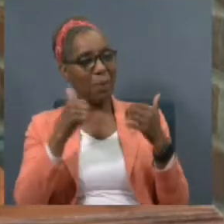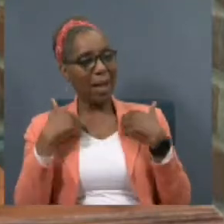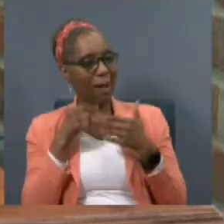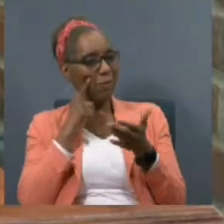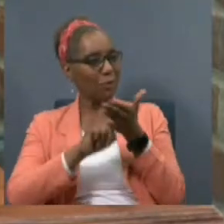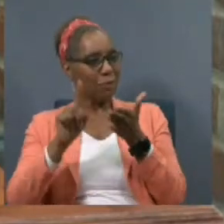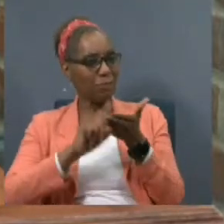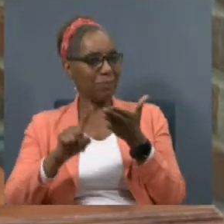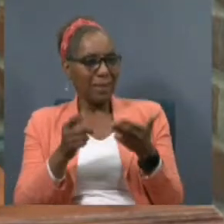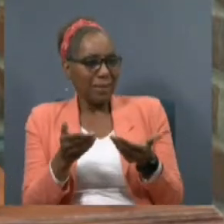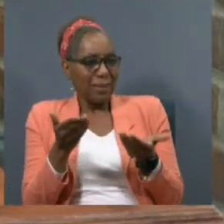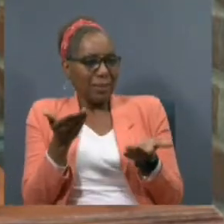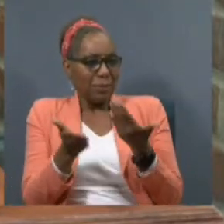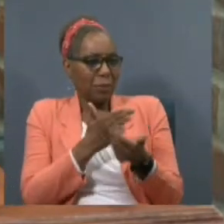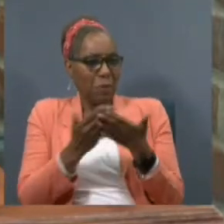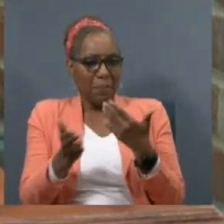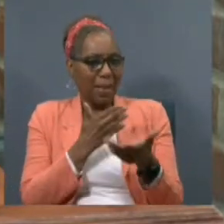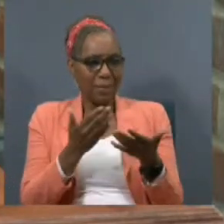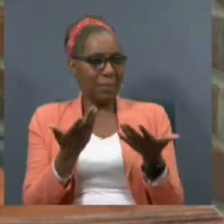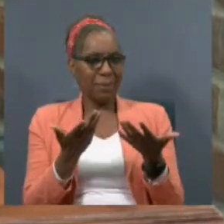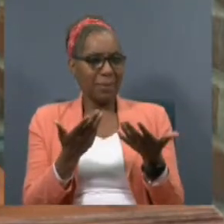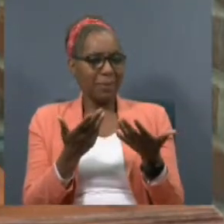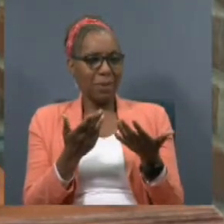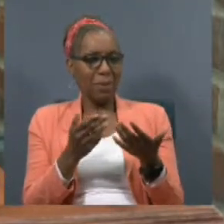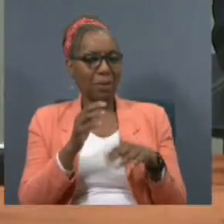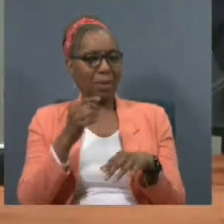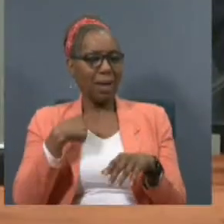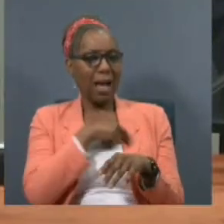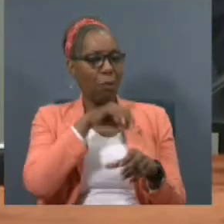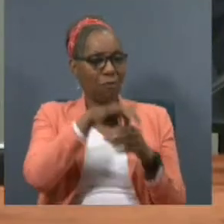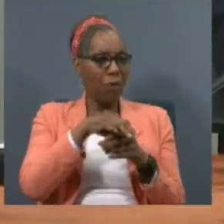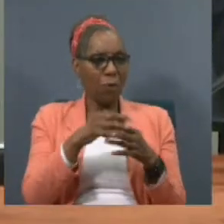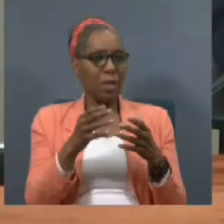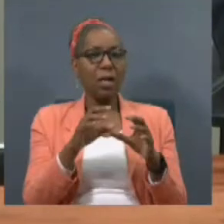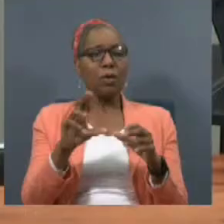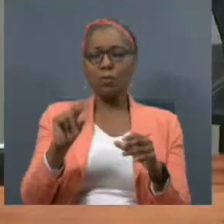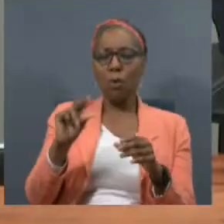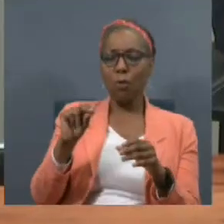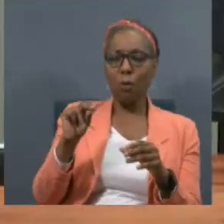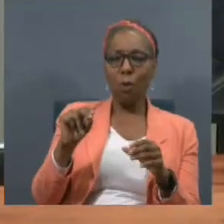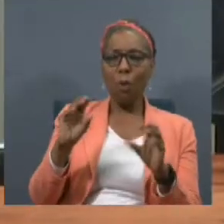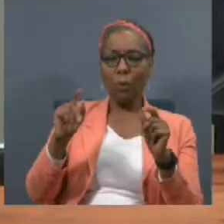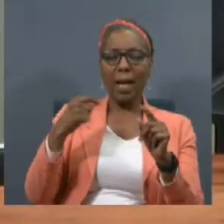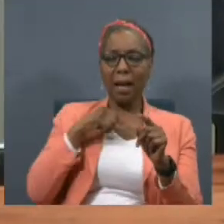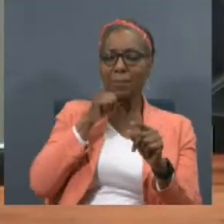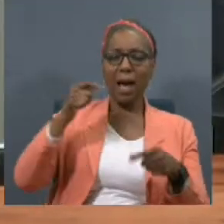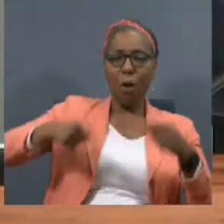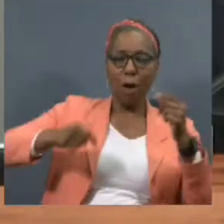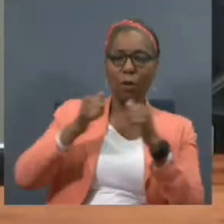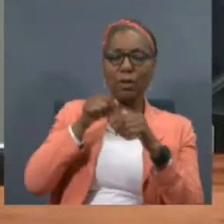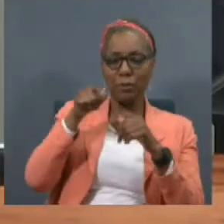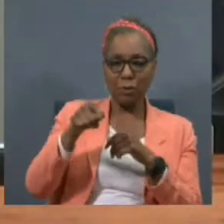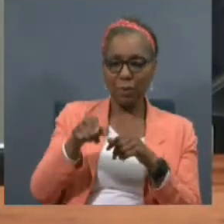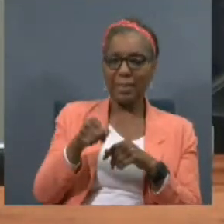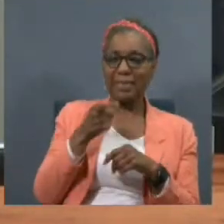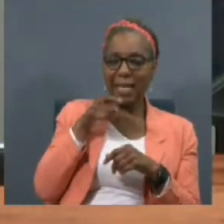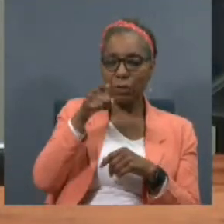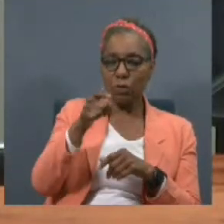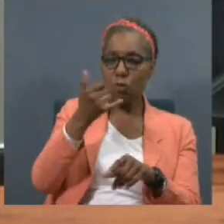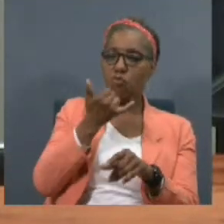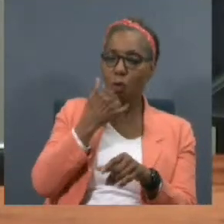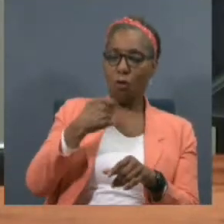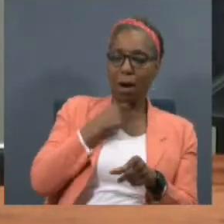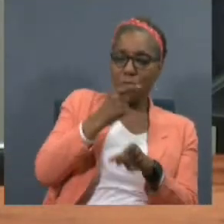has no bearing whatsoever on our vote. No, Commissioner, what I'm saying is, I'm not arguing with you or saying you're wrong and I'm